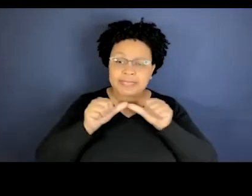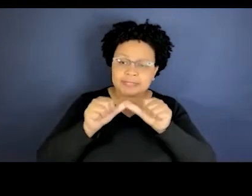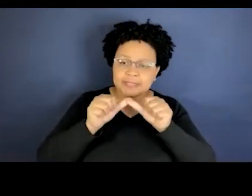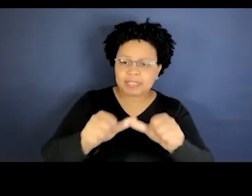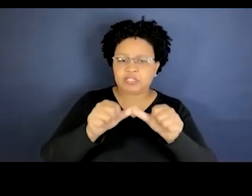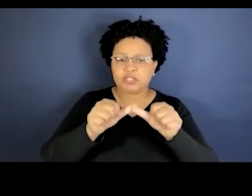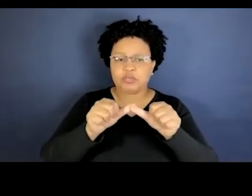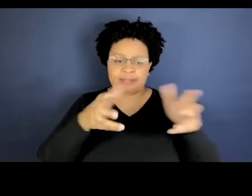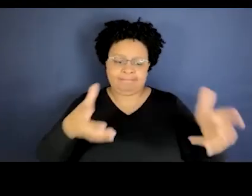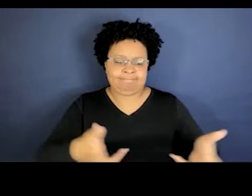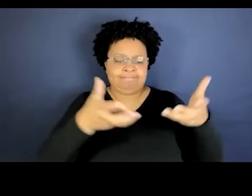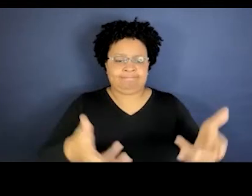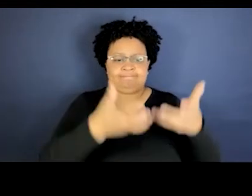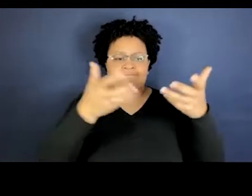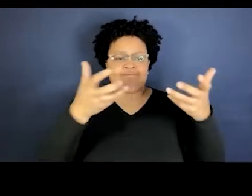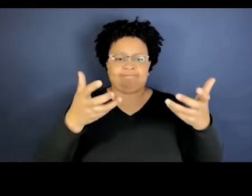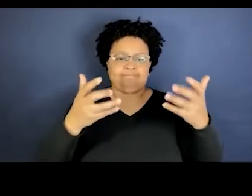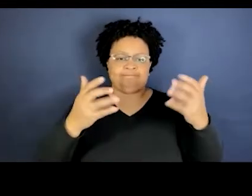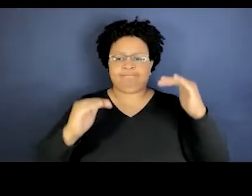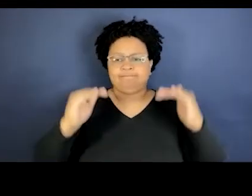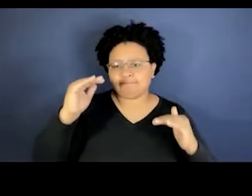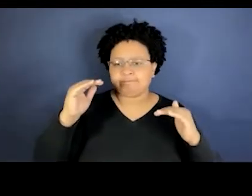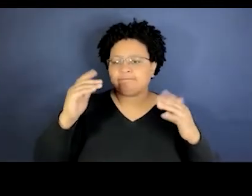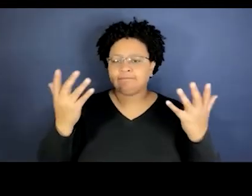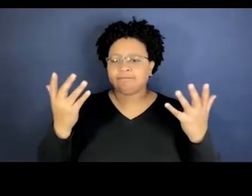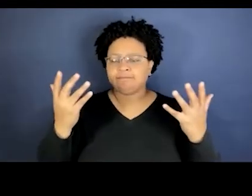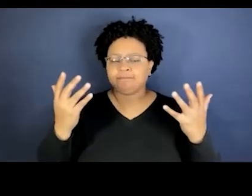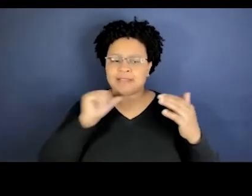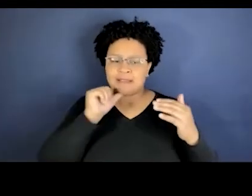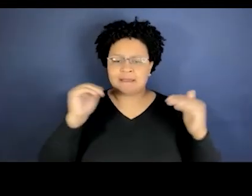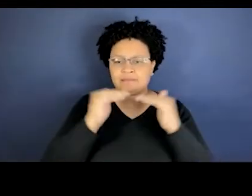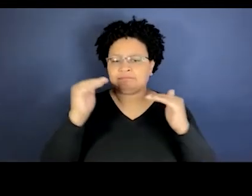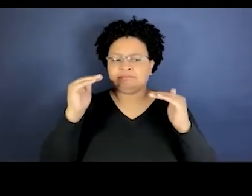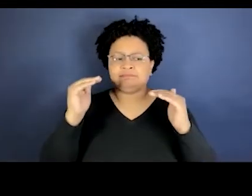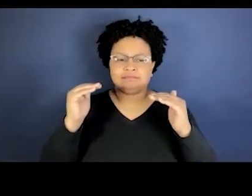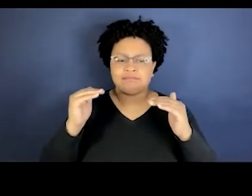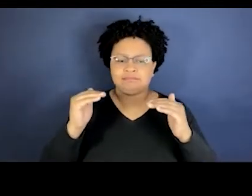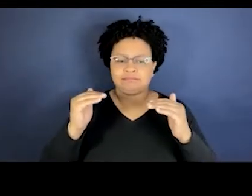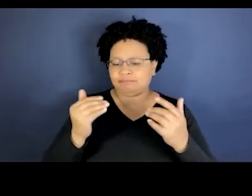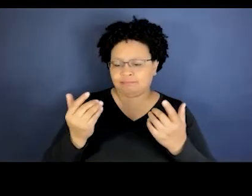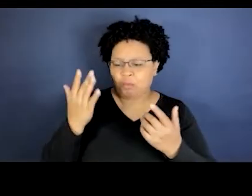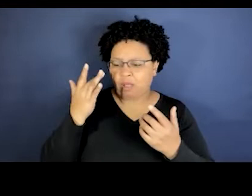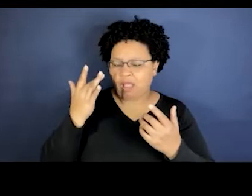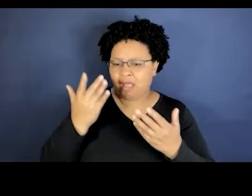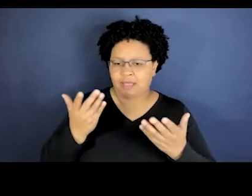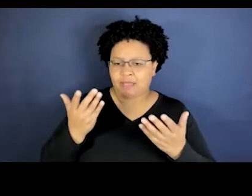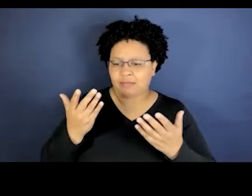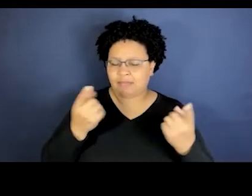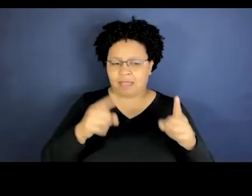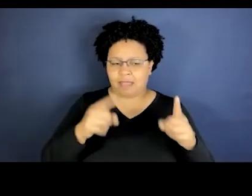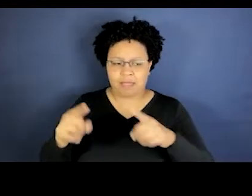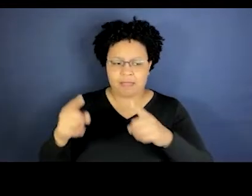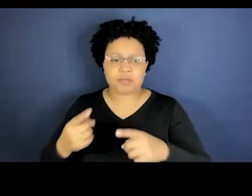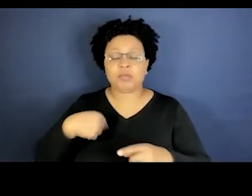to exist. We must take a look to change the current policy and practice on all levels